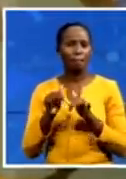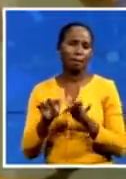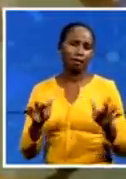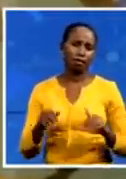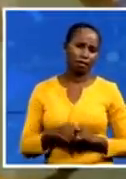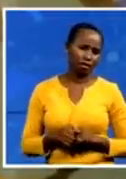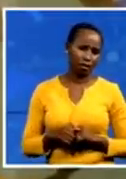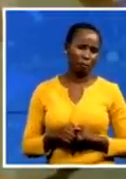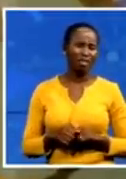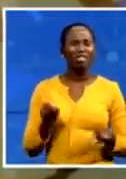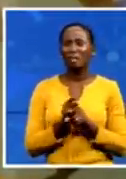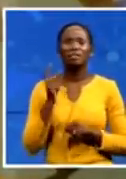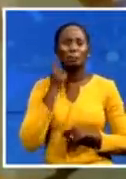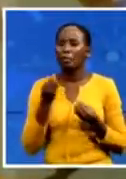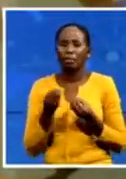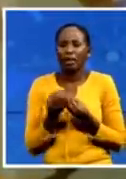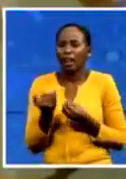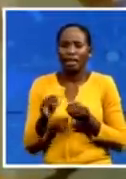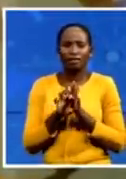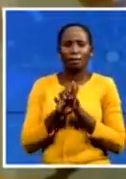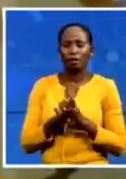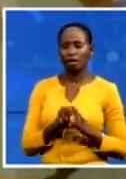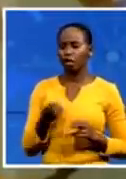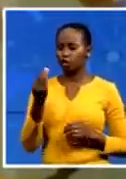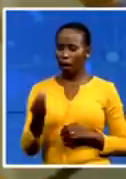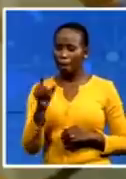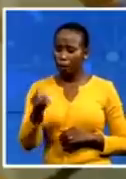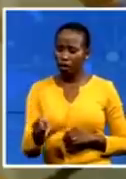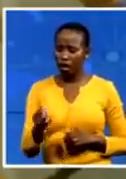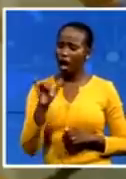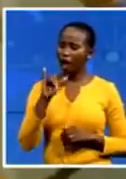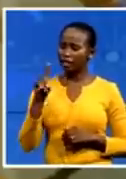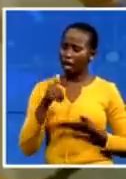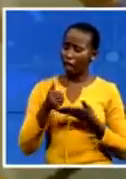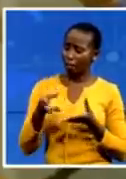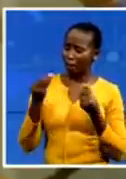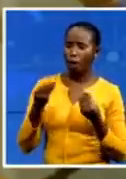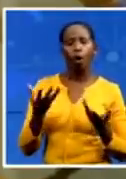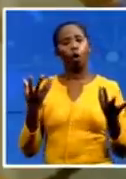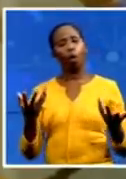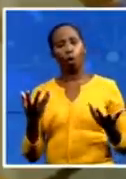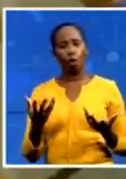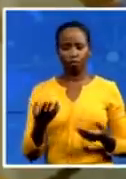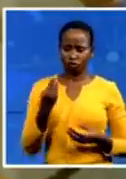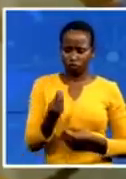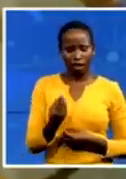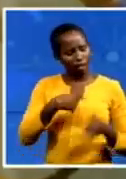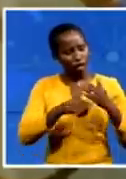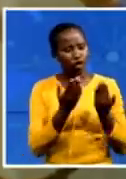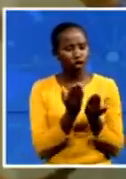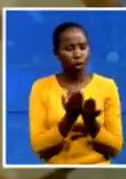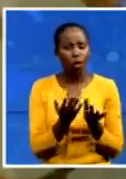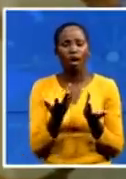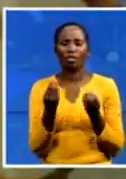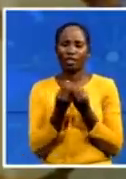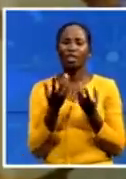helping someone get their child into a school, those kinds of things are the ones that are fulfilling for me, and I want to be able to do a lot more of that kind of thing, which is why going back to